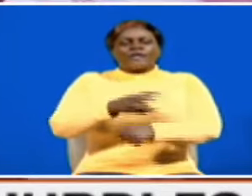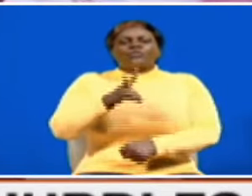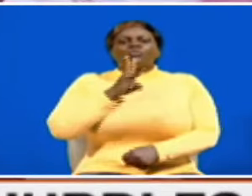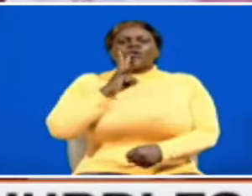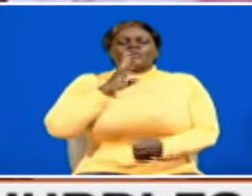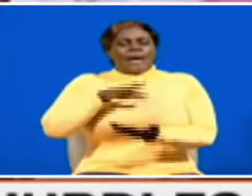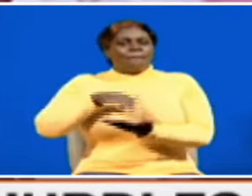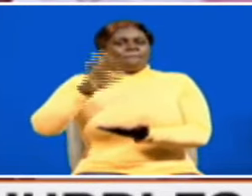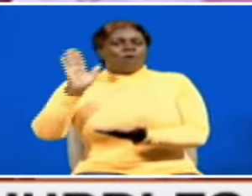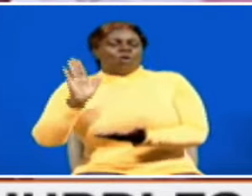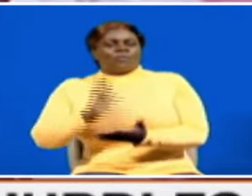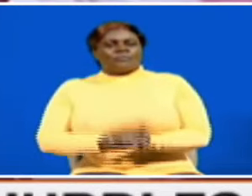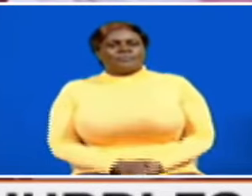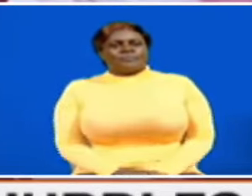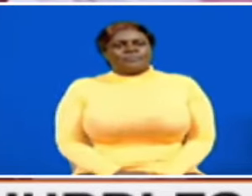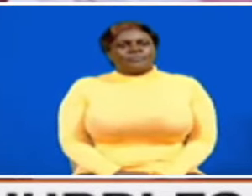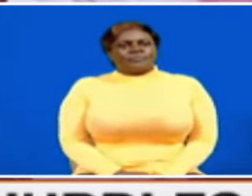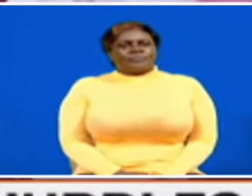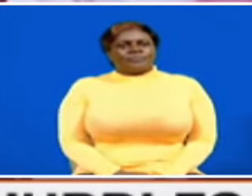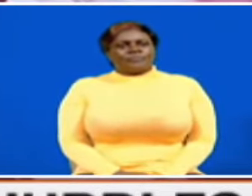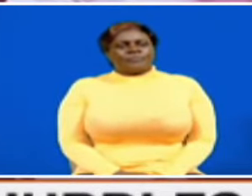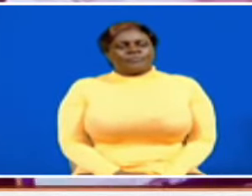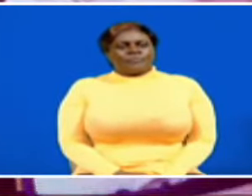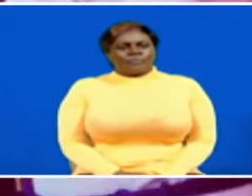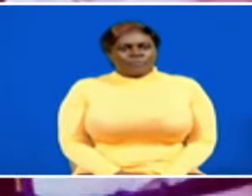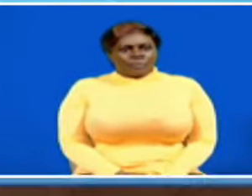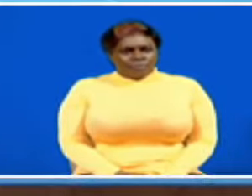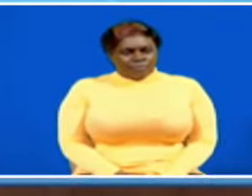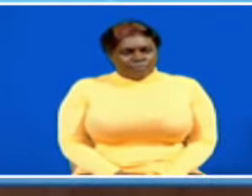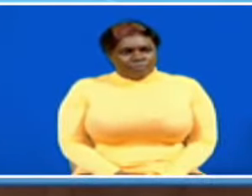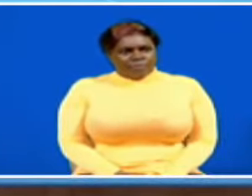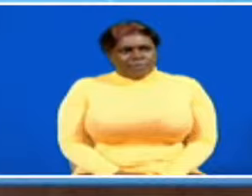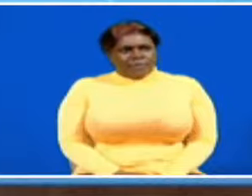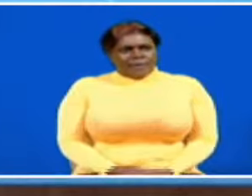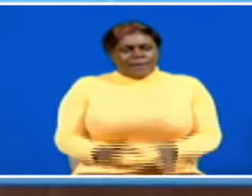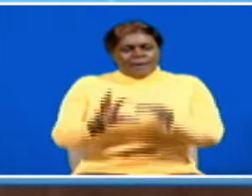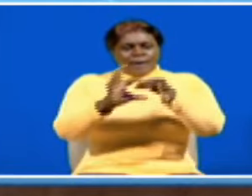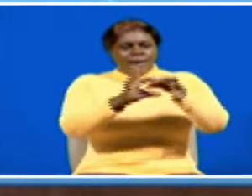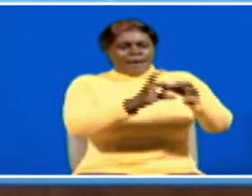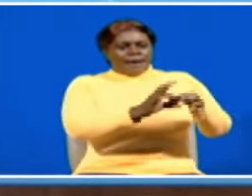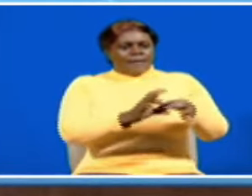zaidi. Daniel Kariuki, KTN News. And Azimio la